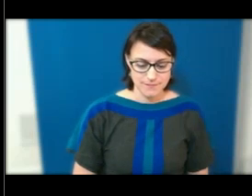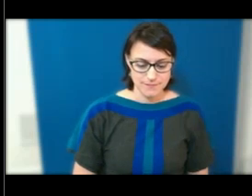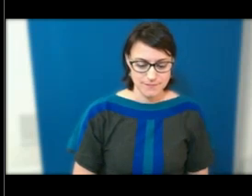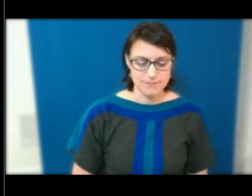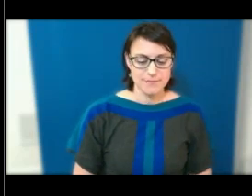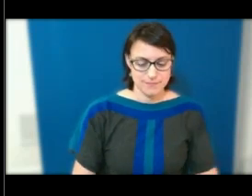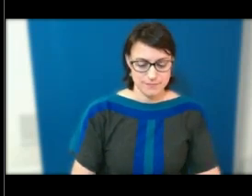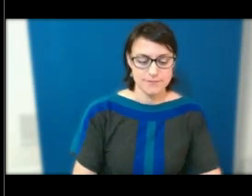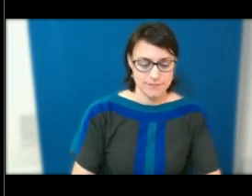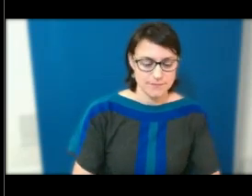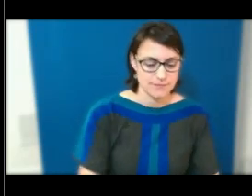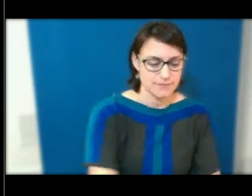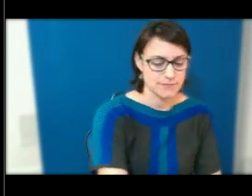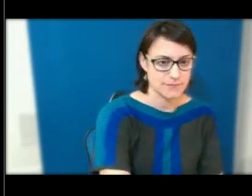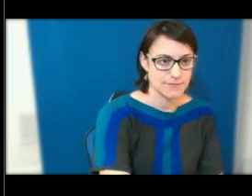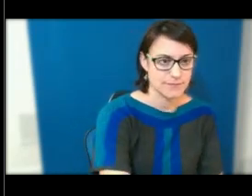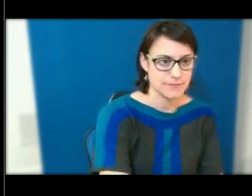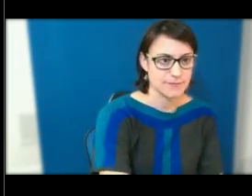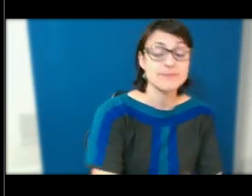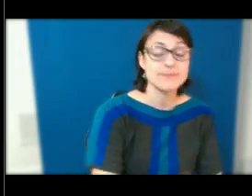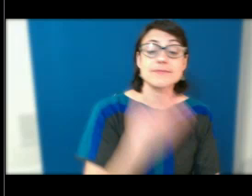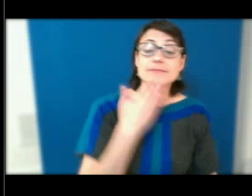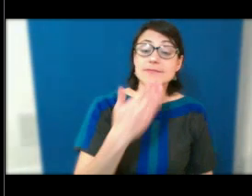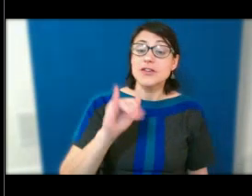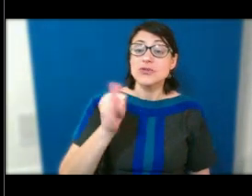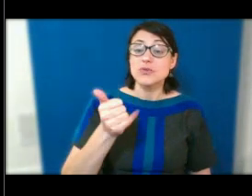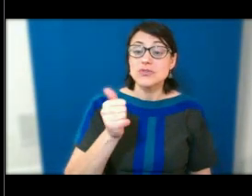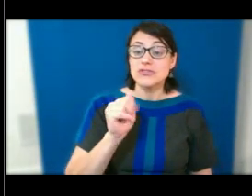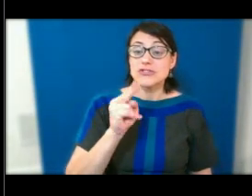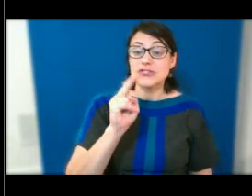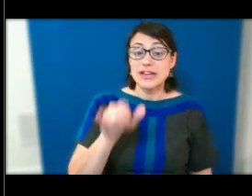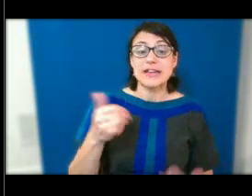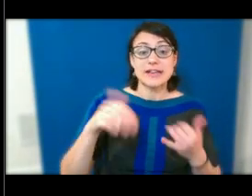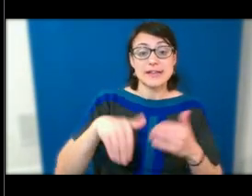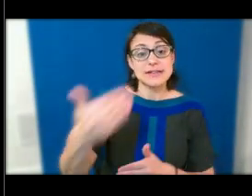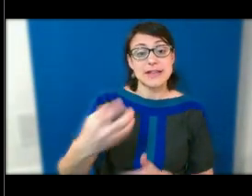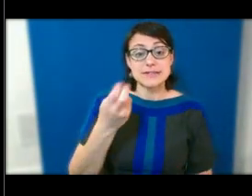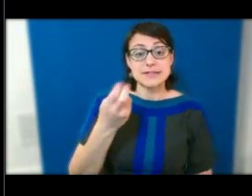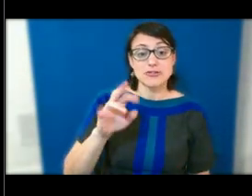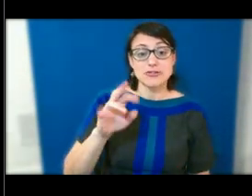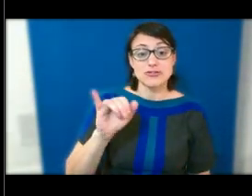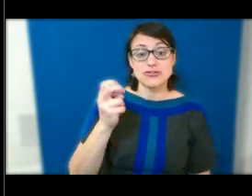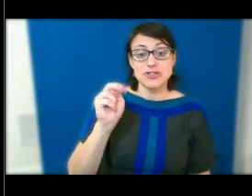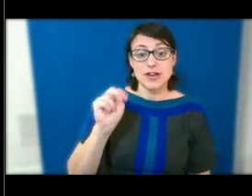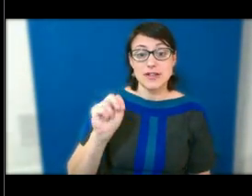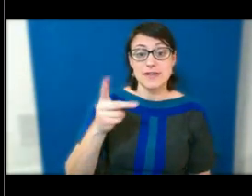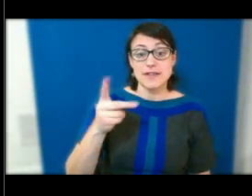Thank you, Janie. Next, we have Dr. Jonathan Pennock, Director of the National Sea Grant College Program.